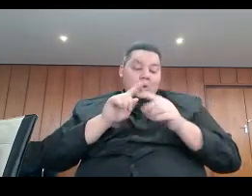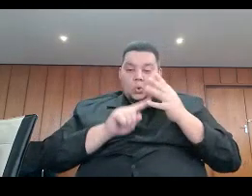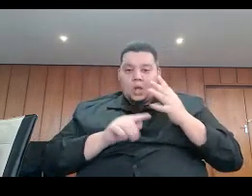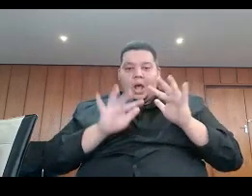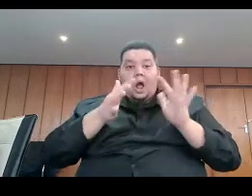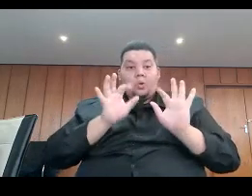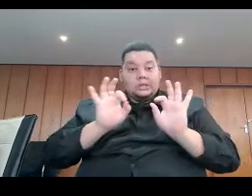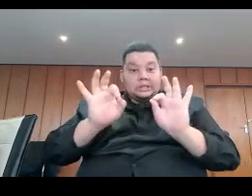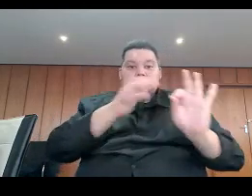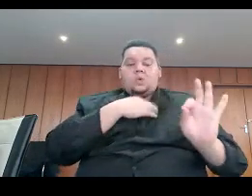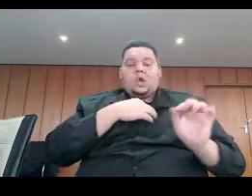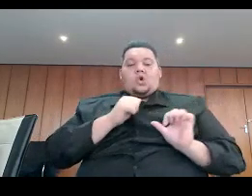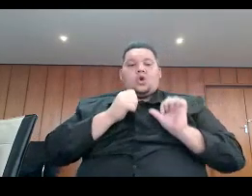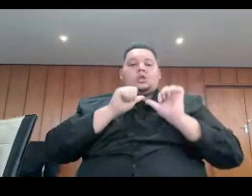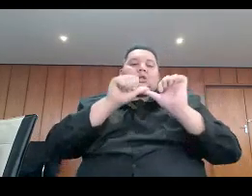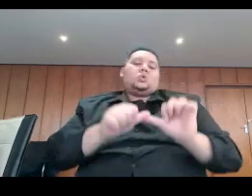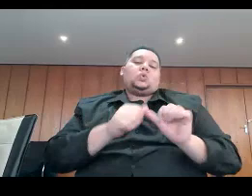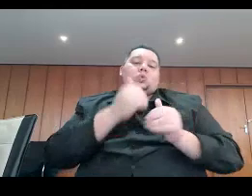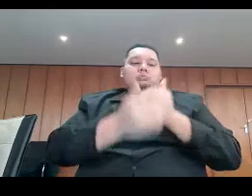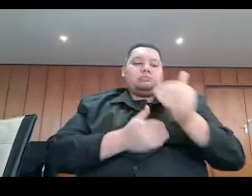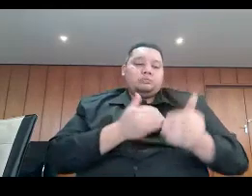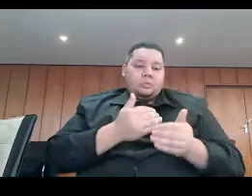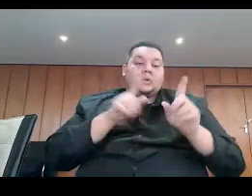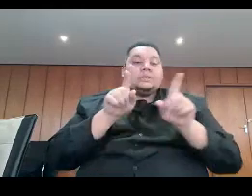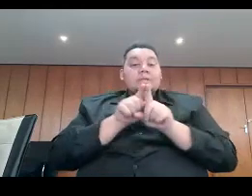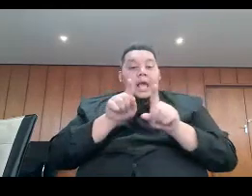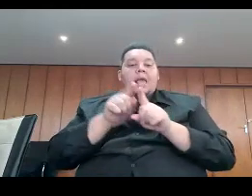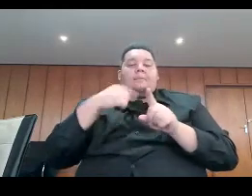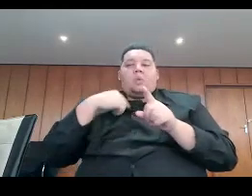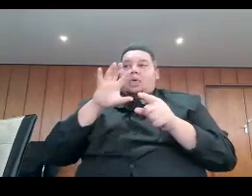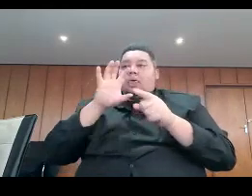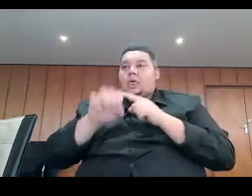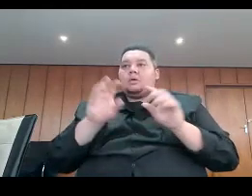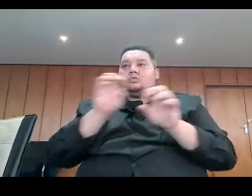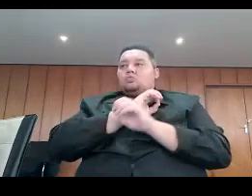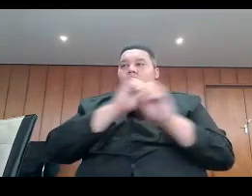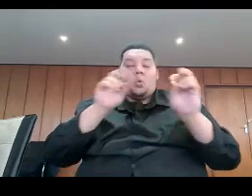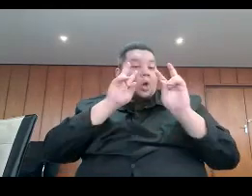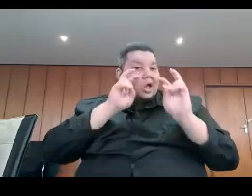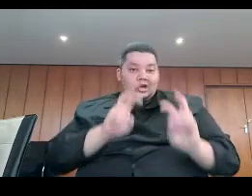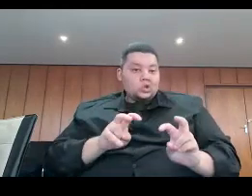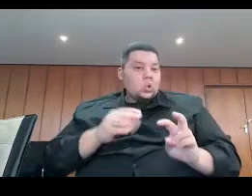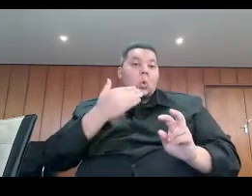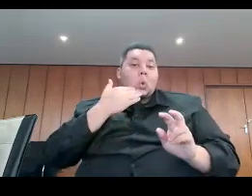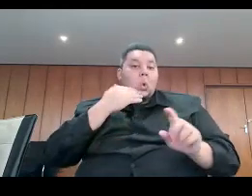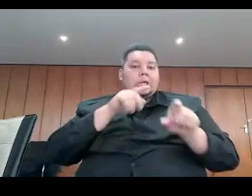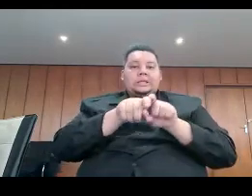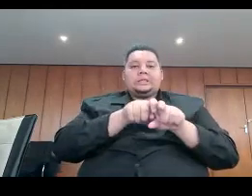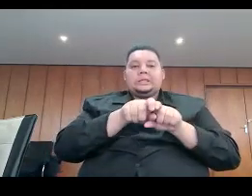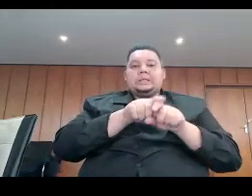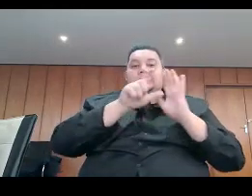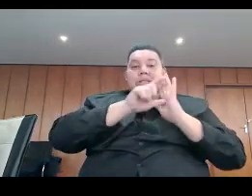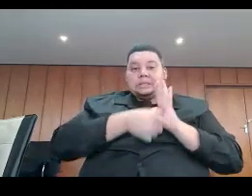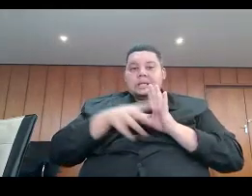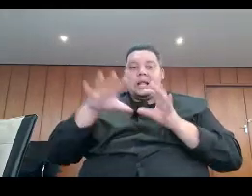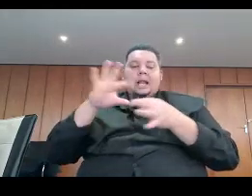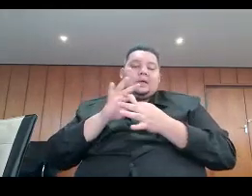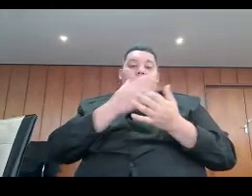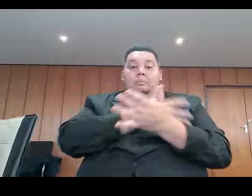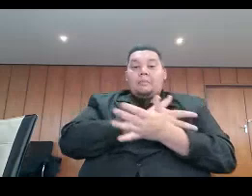to work with that? We also found that there were no studies that examine disability in relation to diseases of